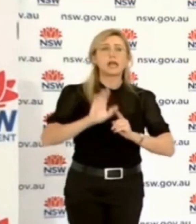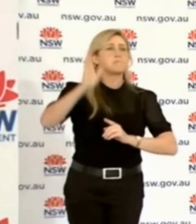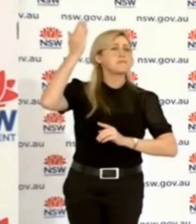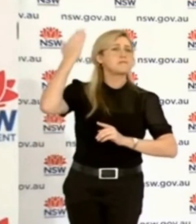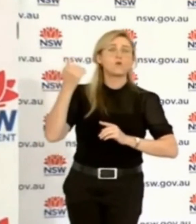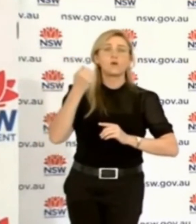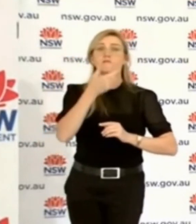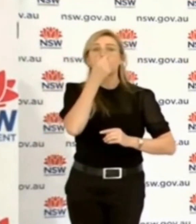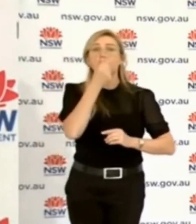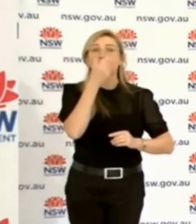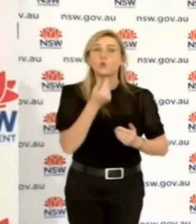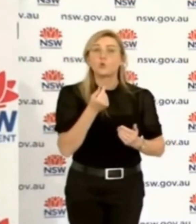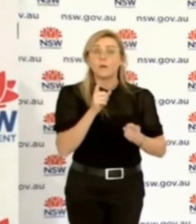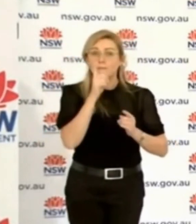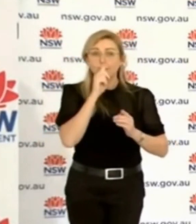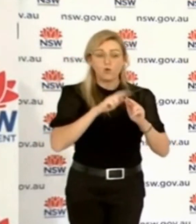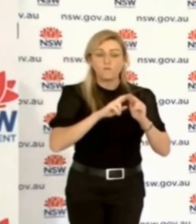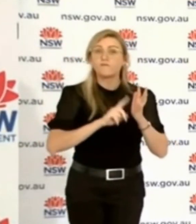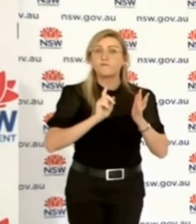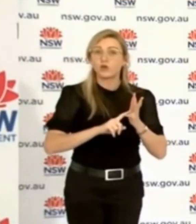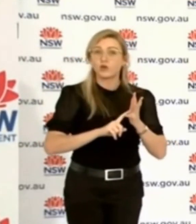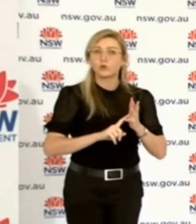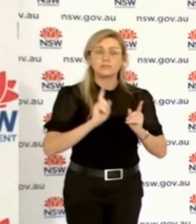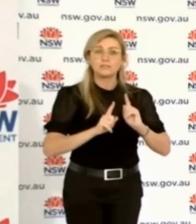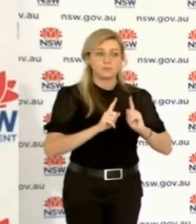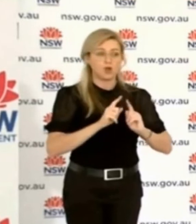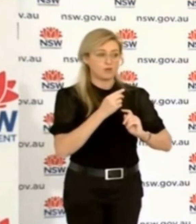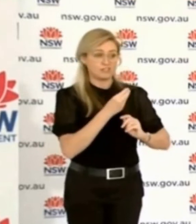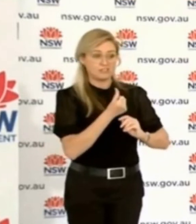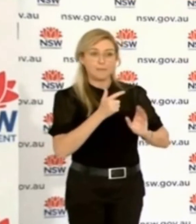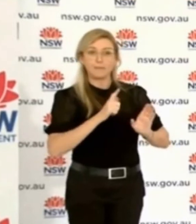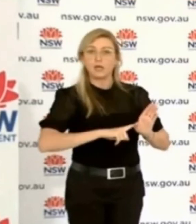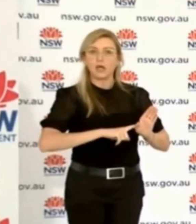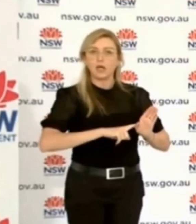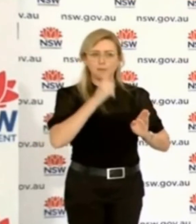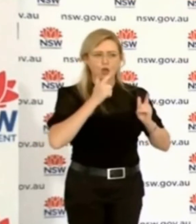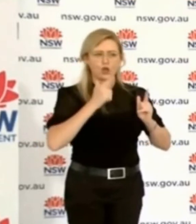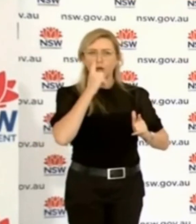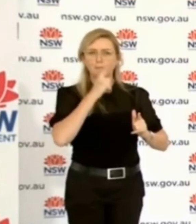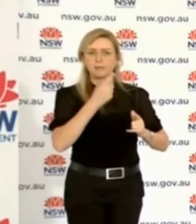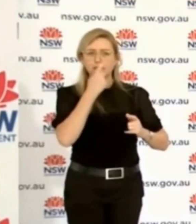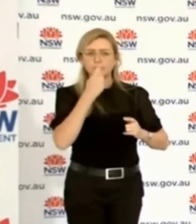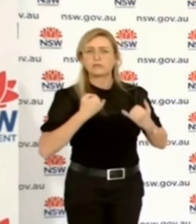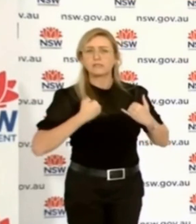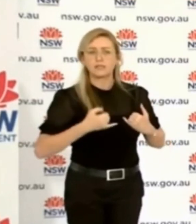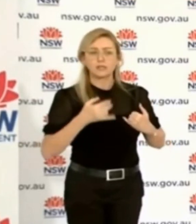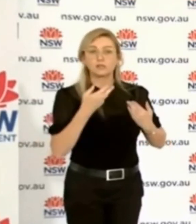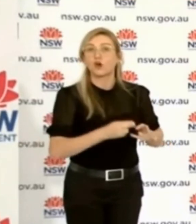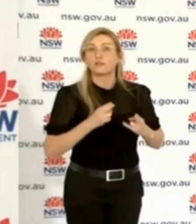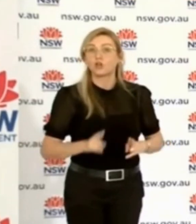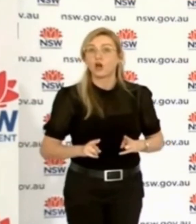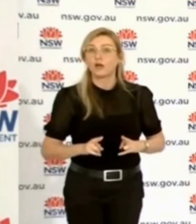severe, some flu seasons are mild. But the real hope is that we have safe and effective